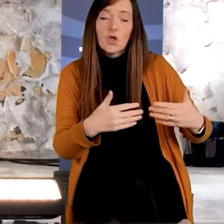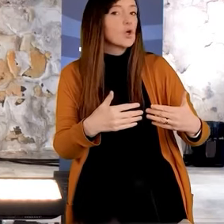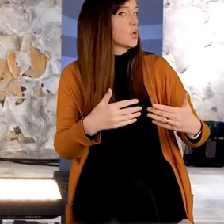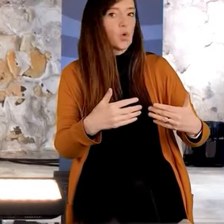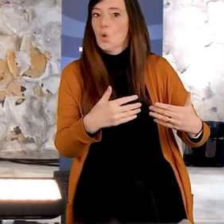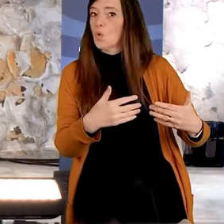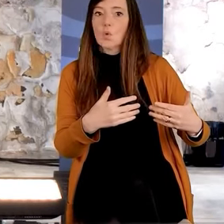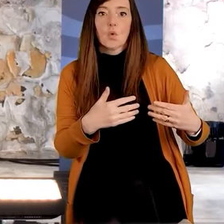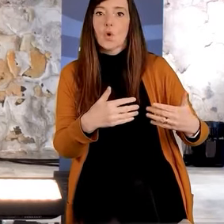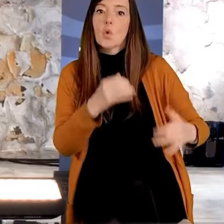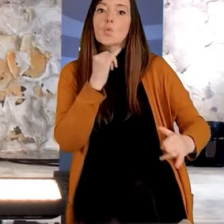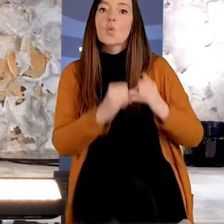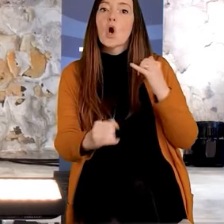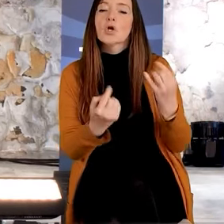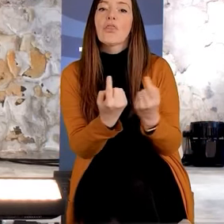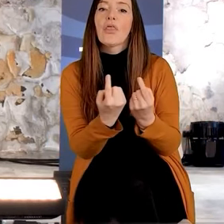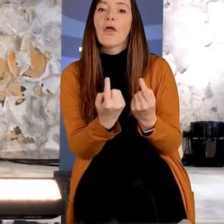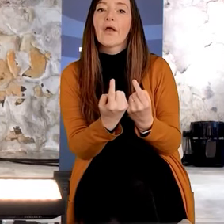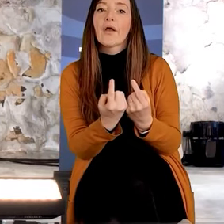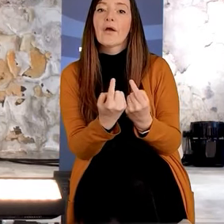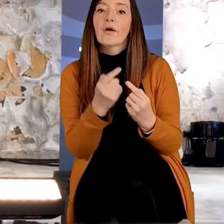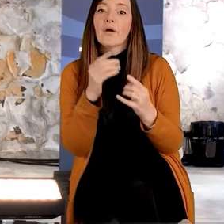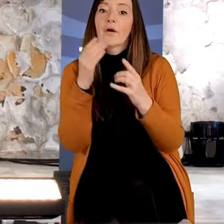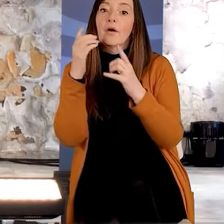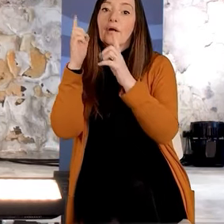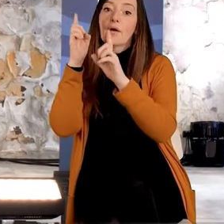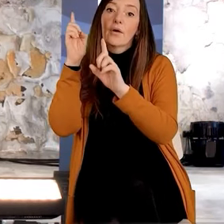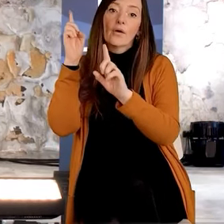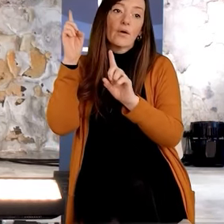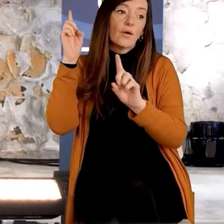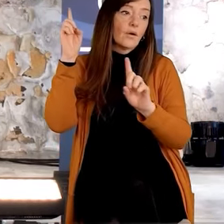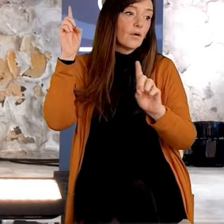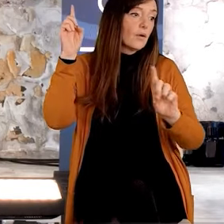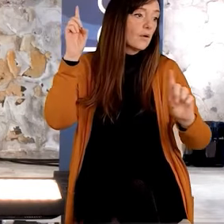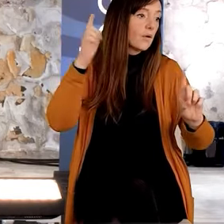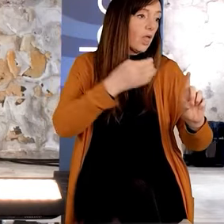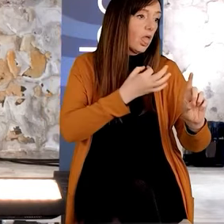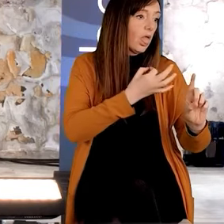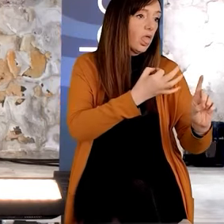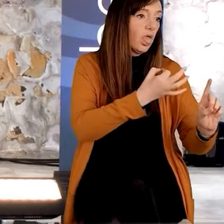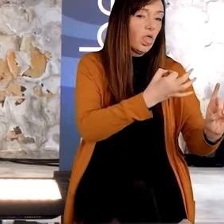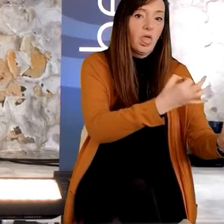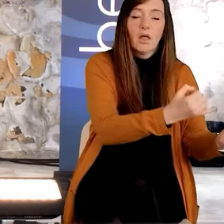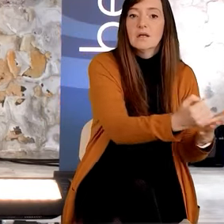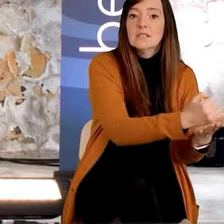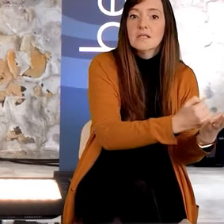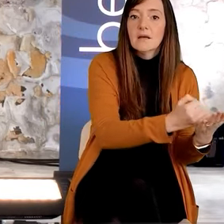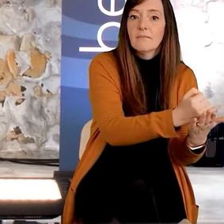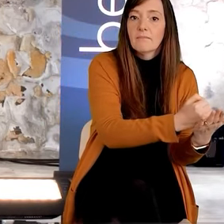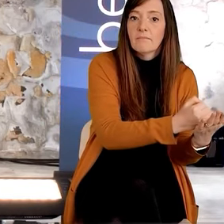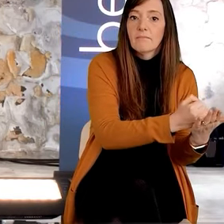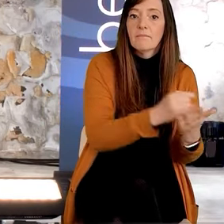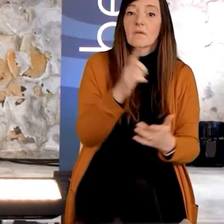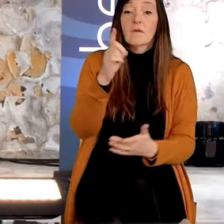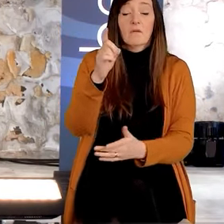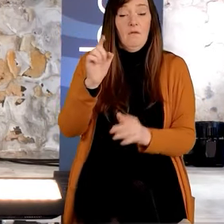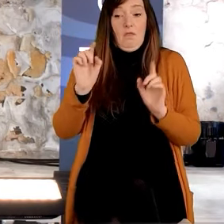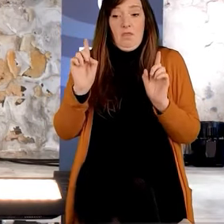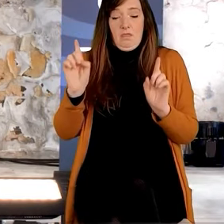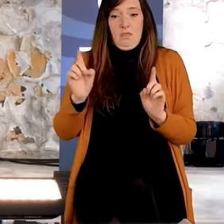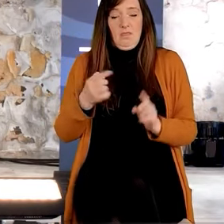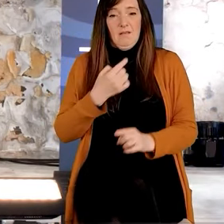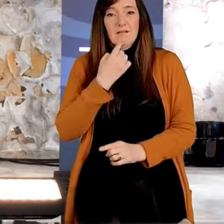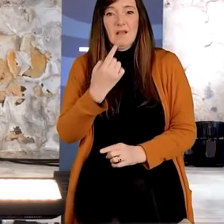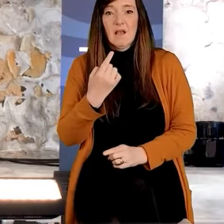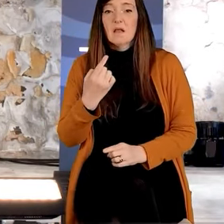The worst thing they can do is to lead him into sin. And so he says, "Lead me in your righteousness." Whatever happens, whatever the